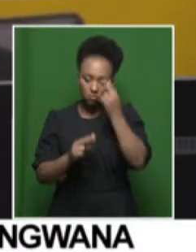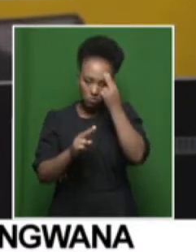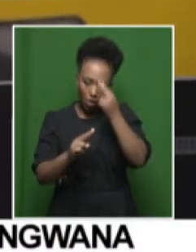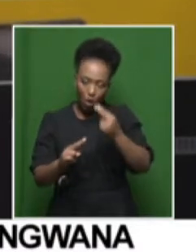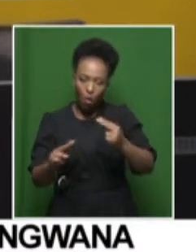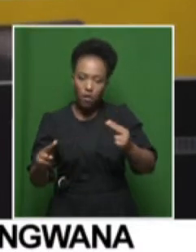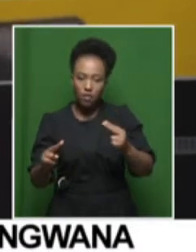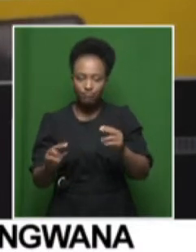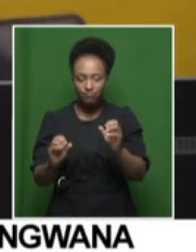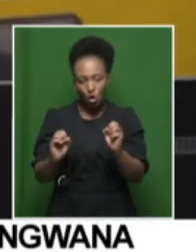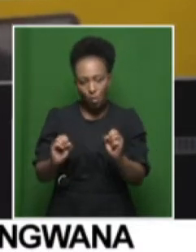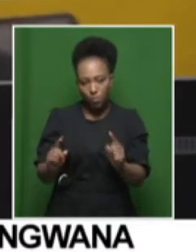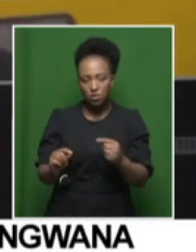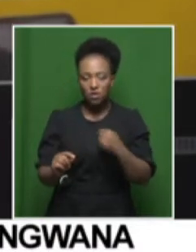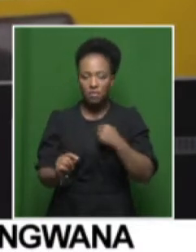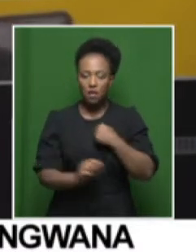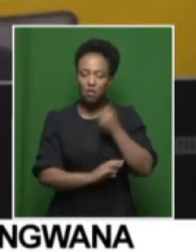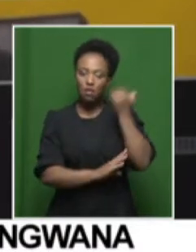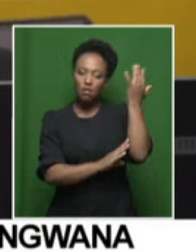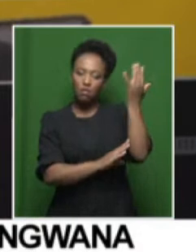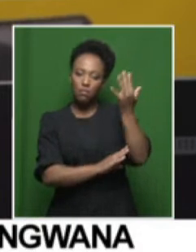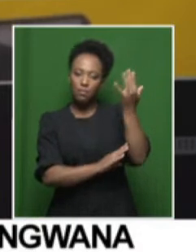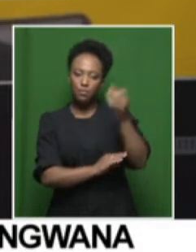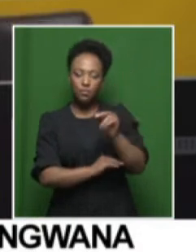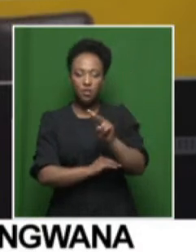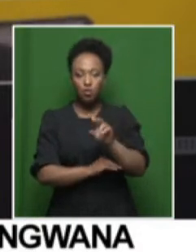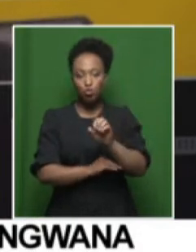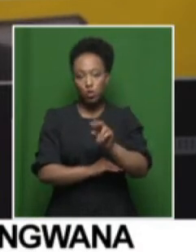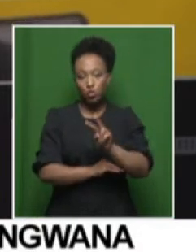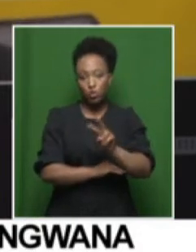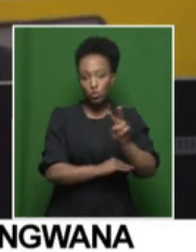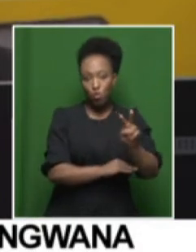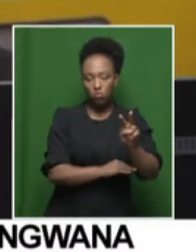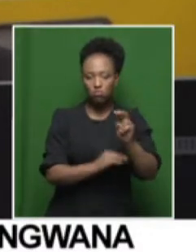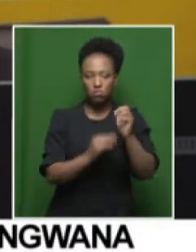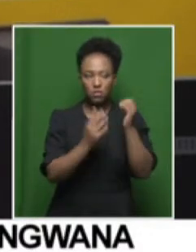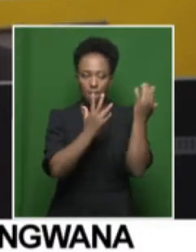the 2022 national budget.